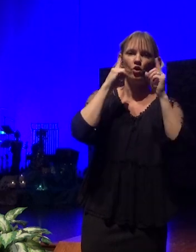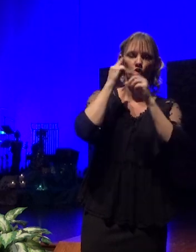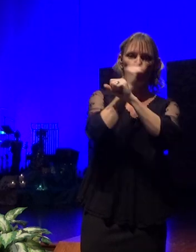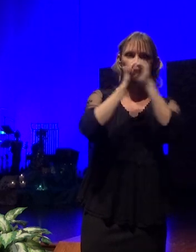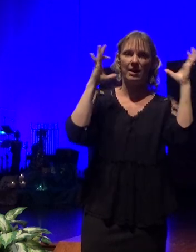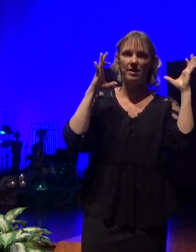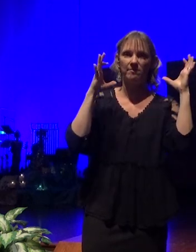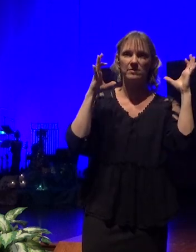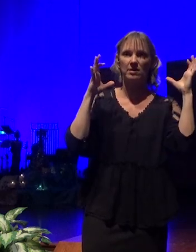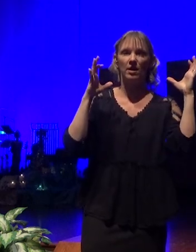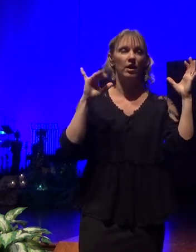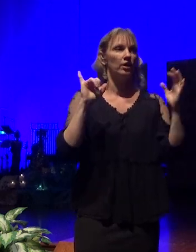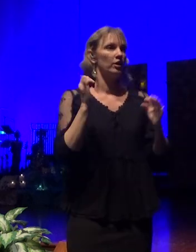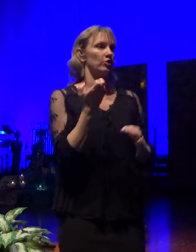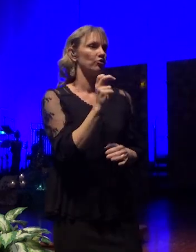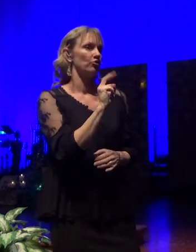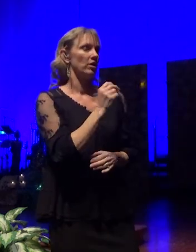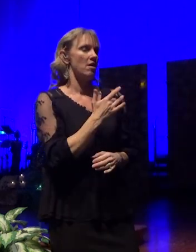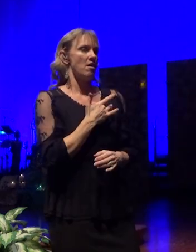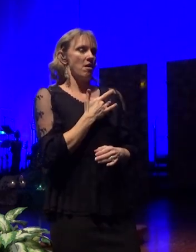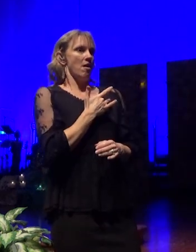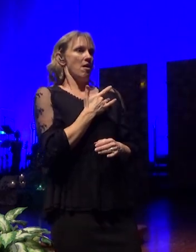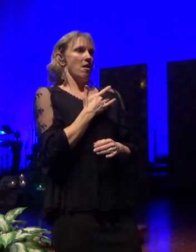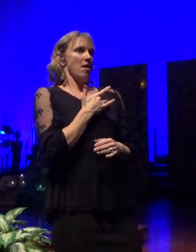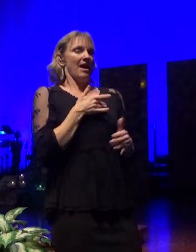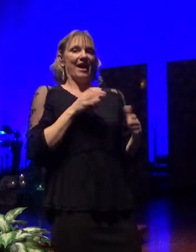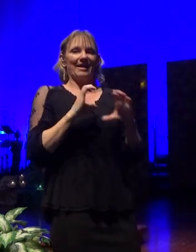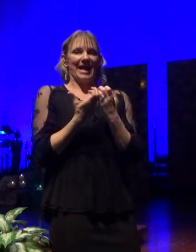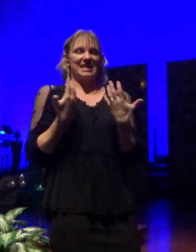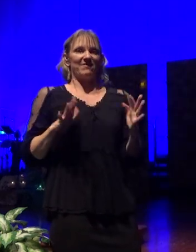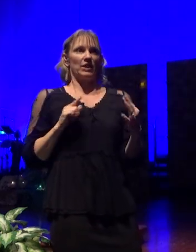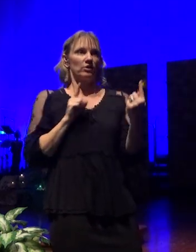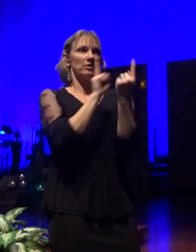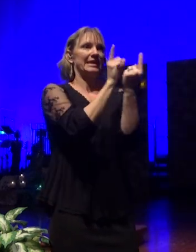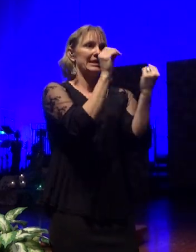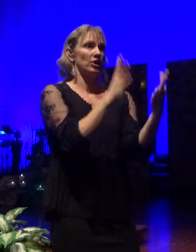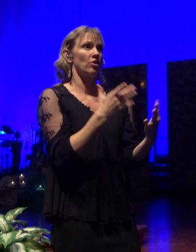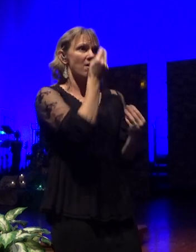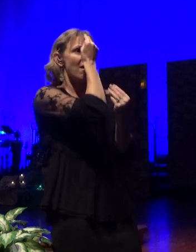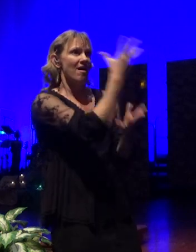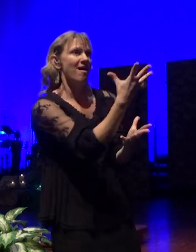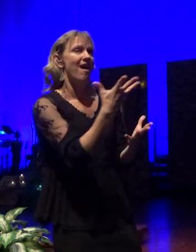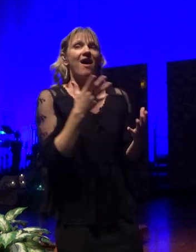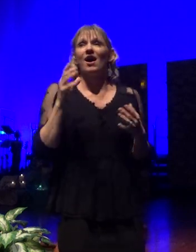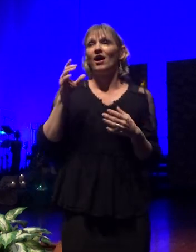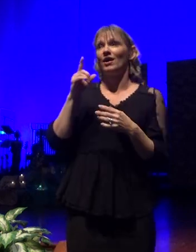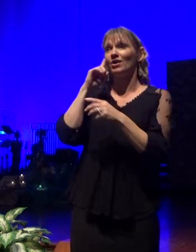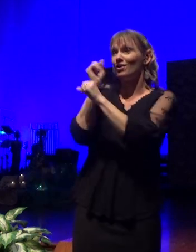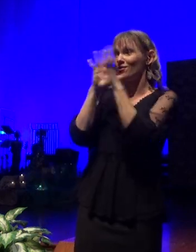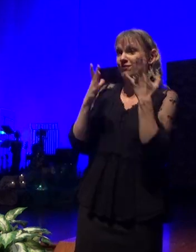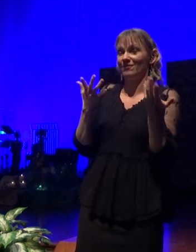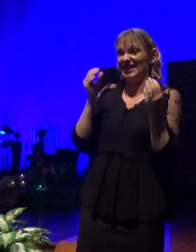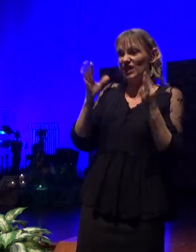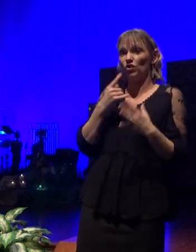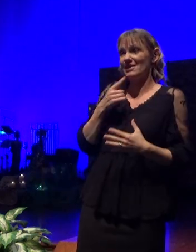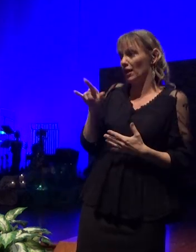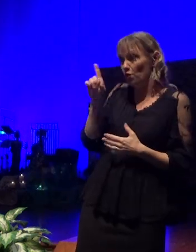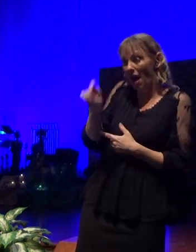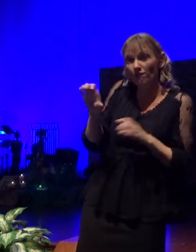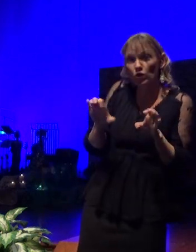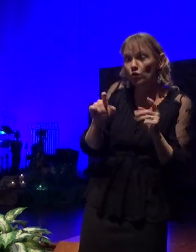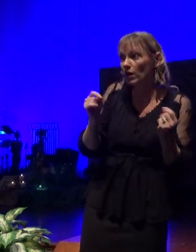this touched Jean deeply. She went up to the teacher afterwards and she shared her dream, and the teacher said, well, you've got to do it. You've got to do